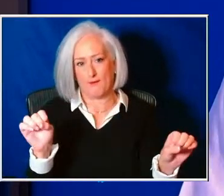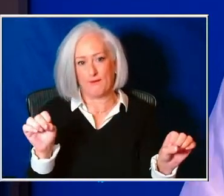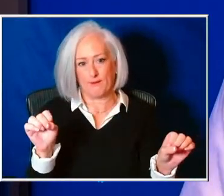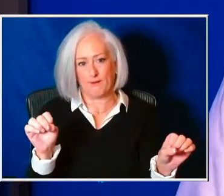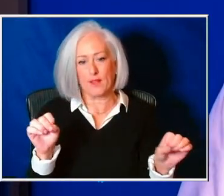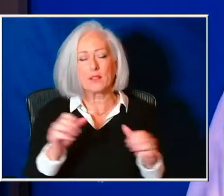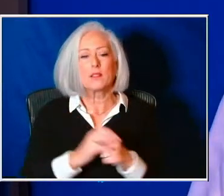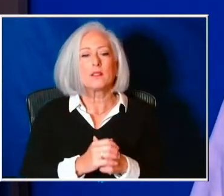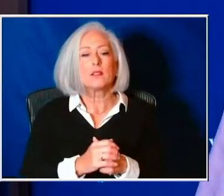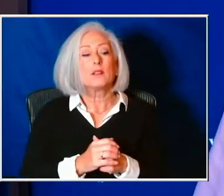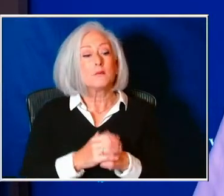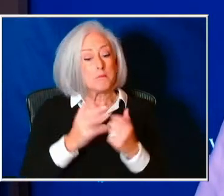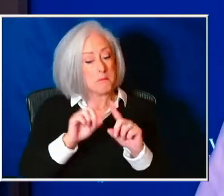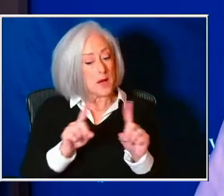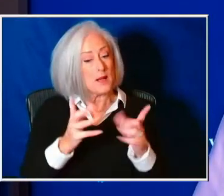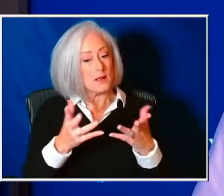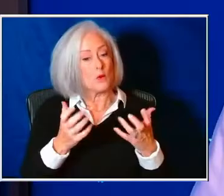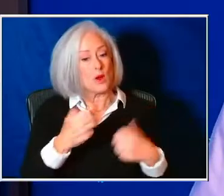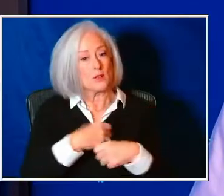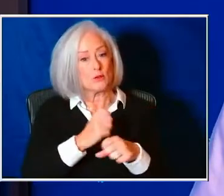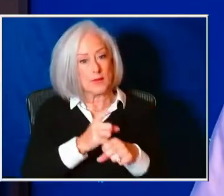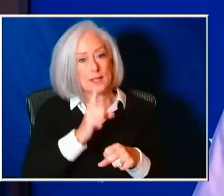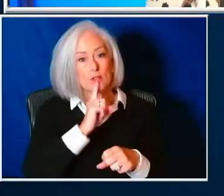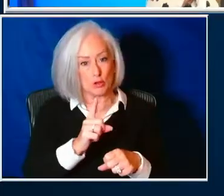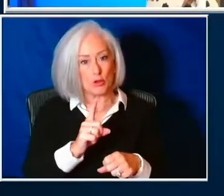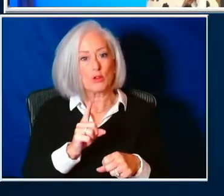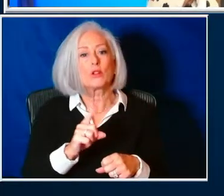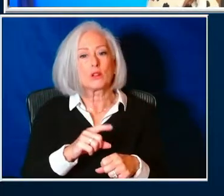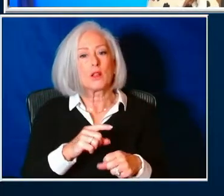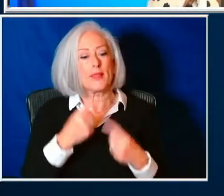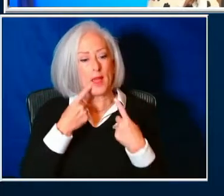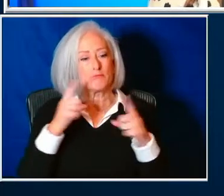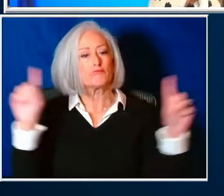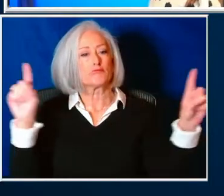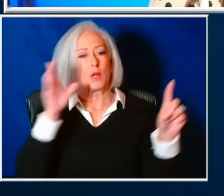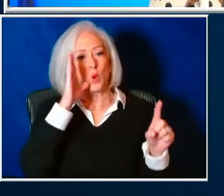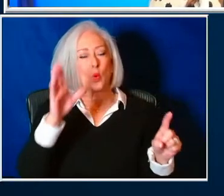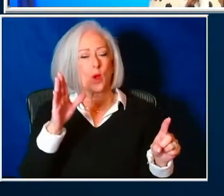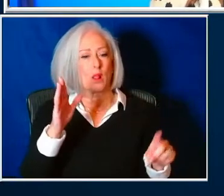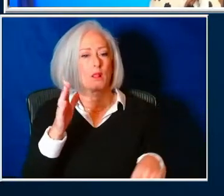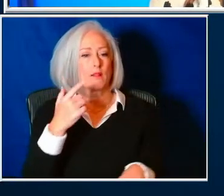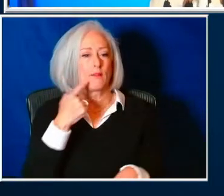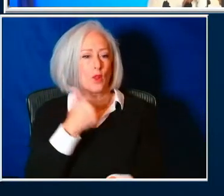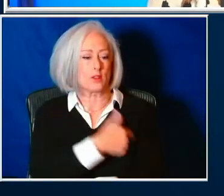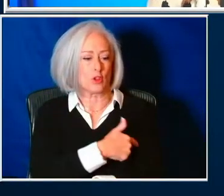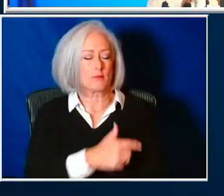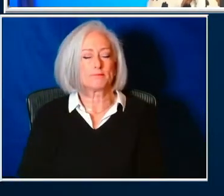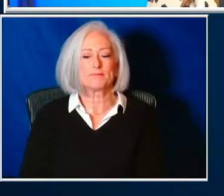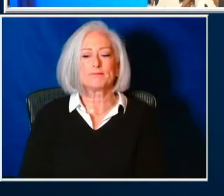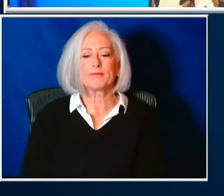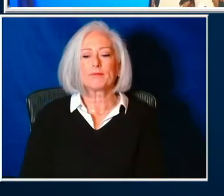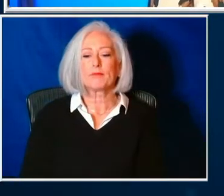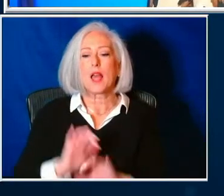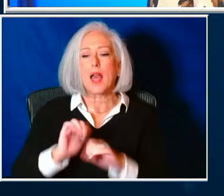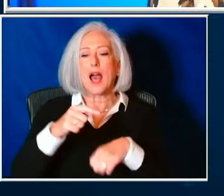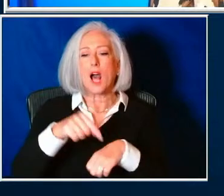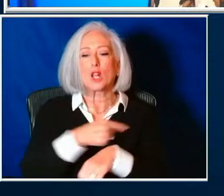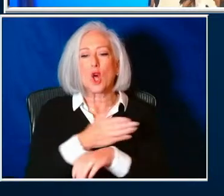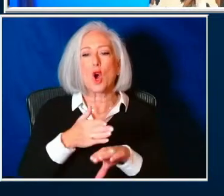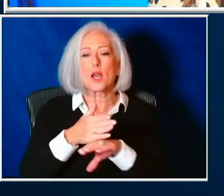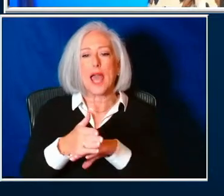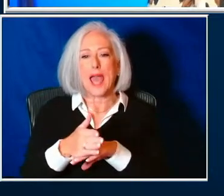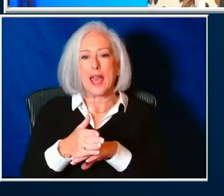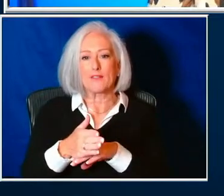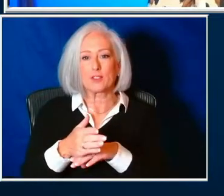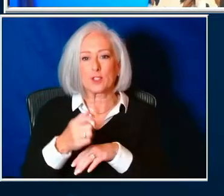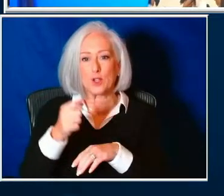sure that there is efficacy there for that. Okay, Rita has a question. How long after cataract surgery before I should get the flu shot? Any